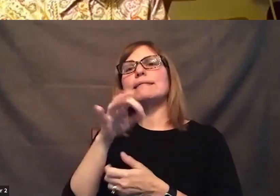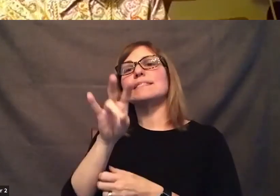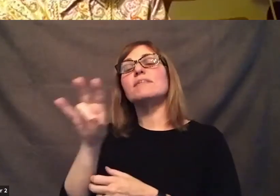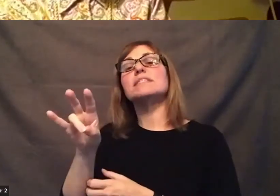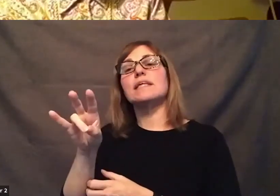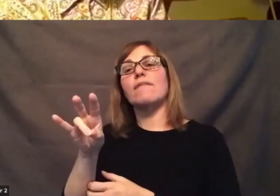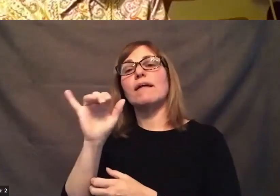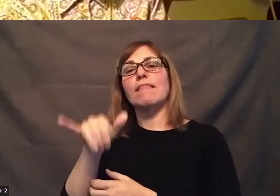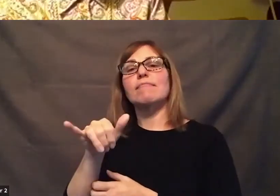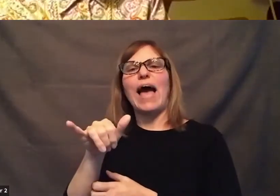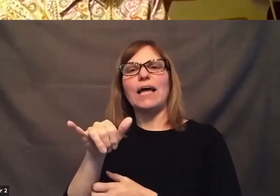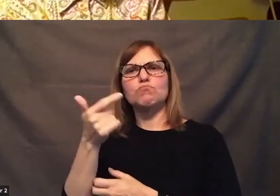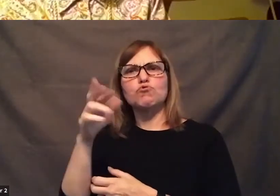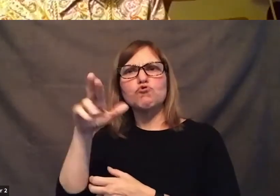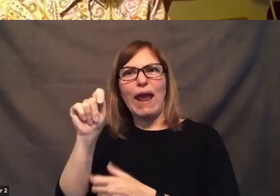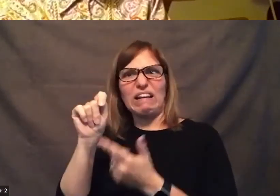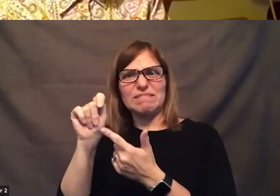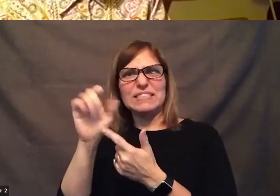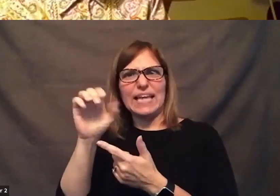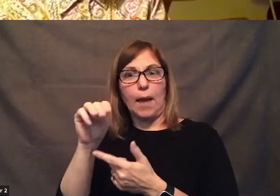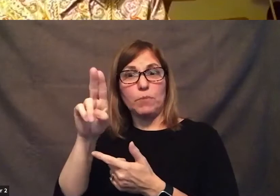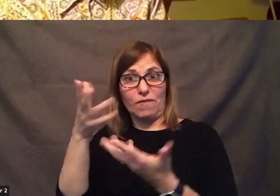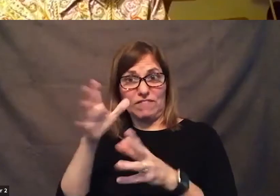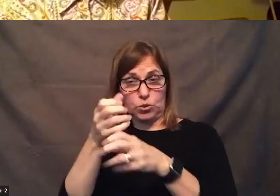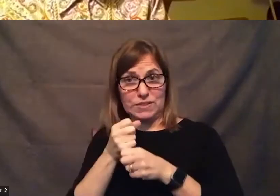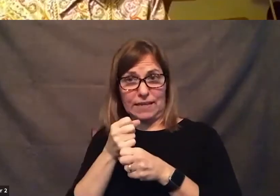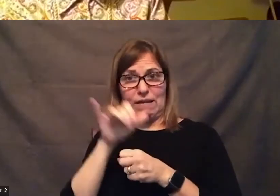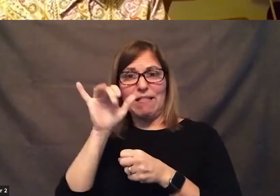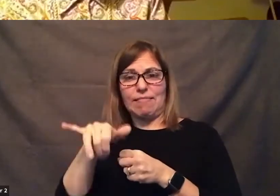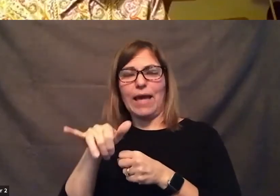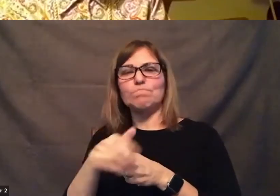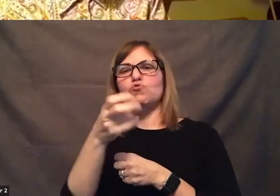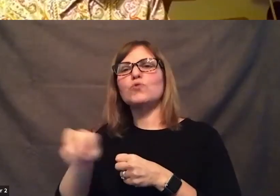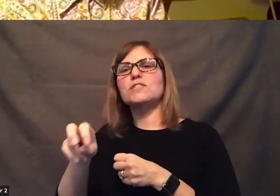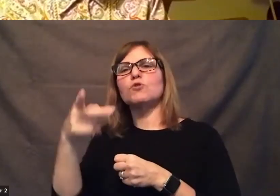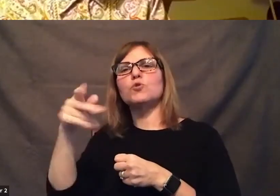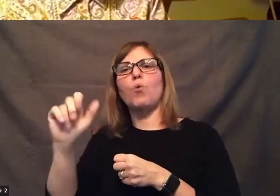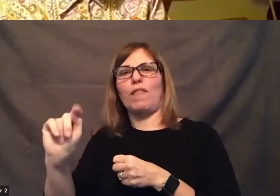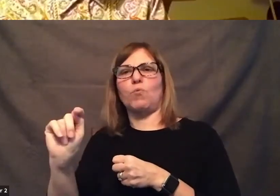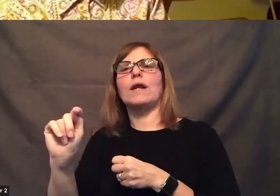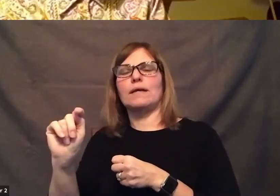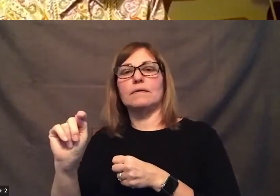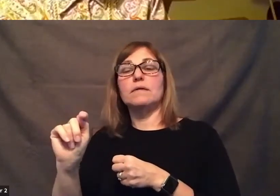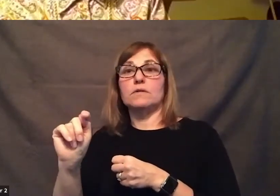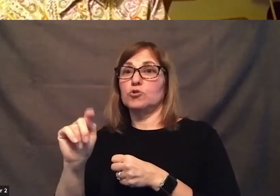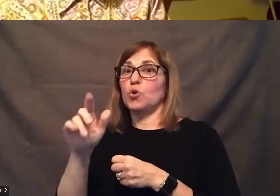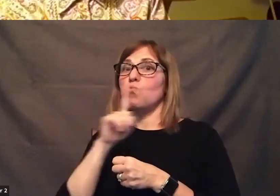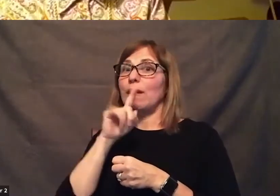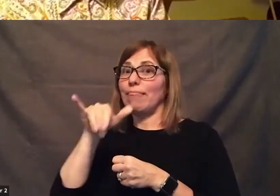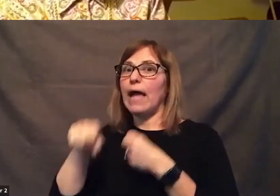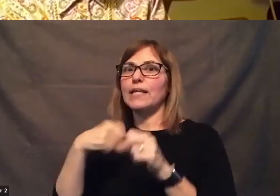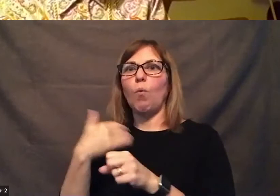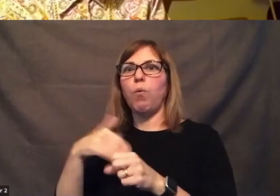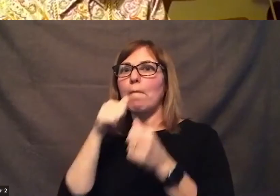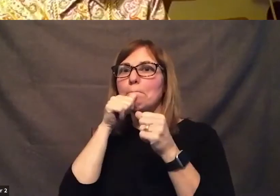UMTA grant that Carnegie Mellon received transferred to Port Authority. And we had the blessing in that year of having